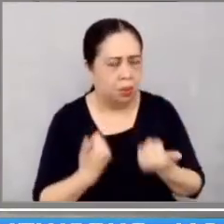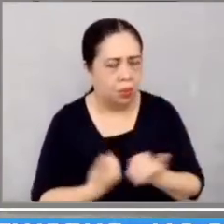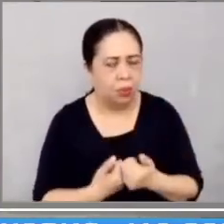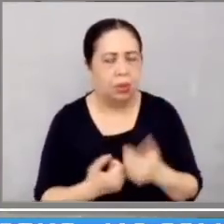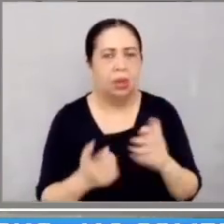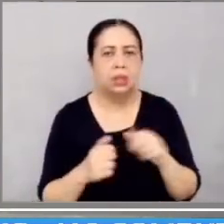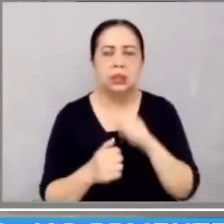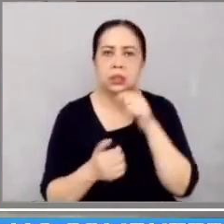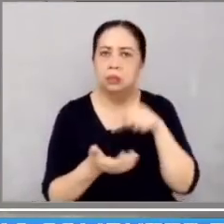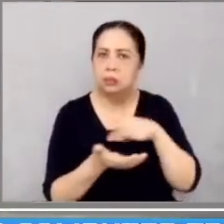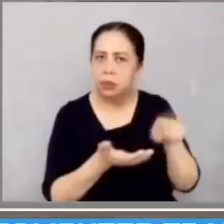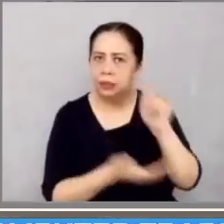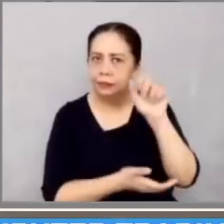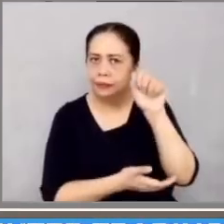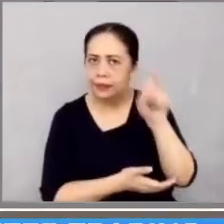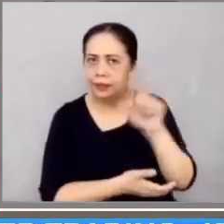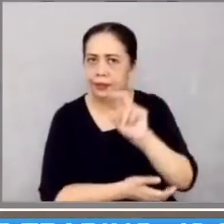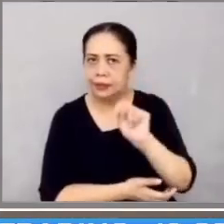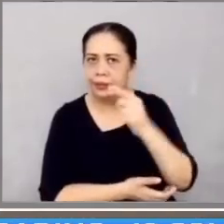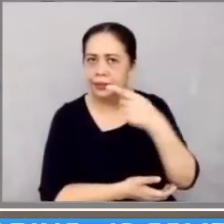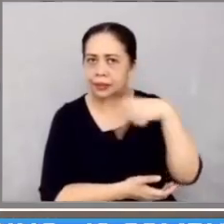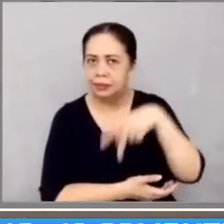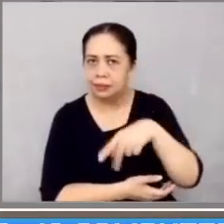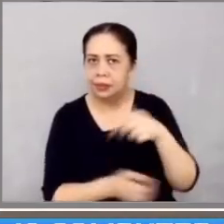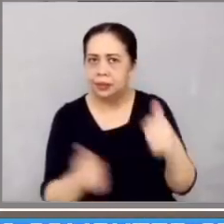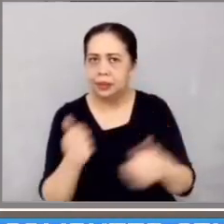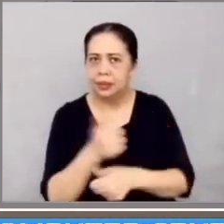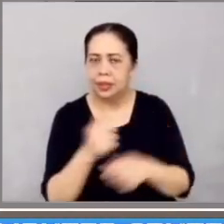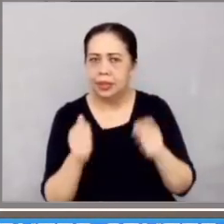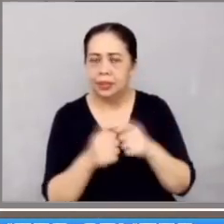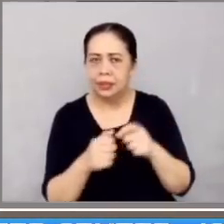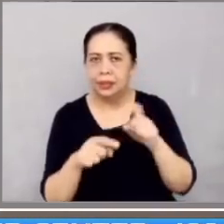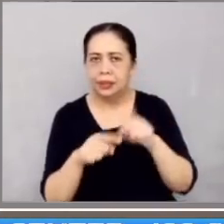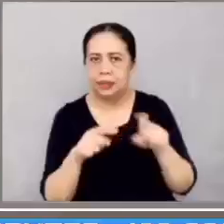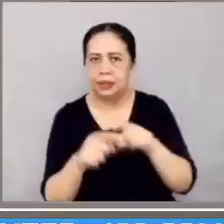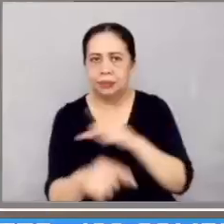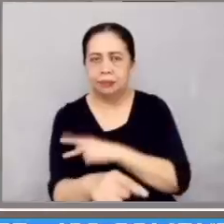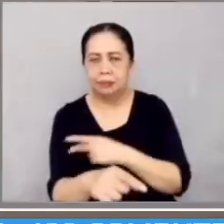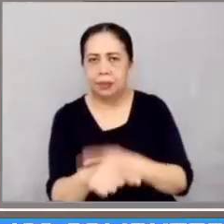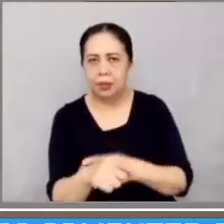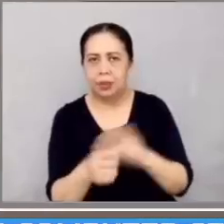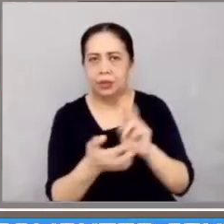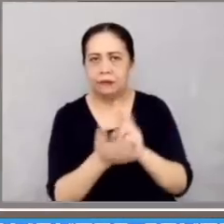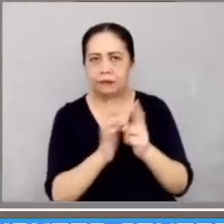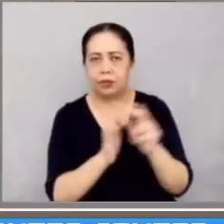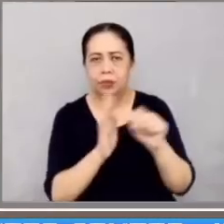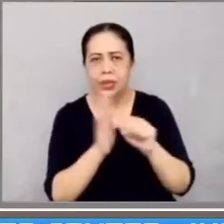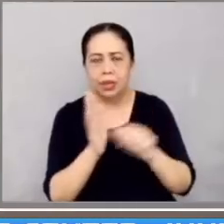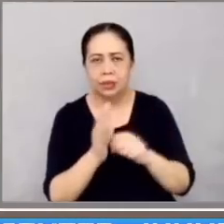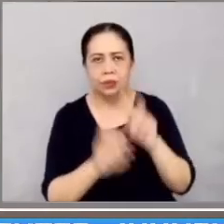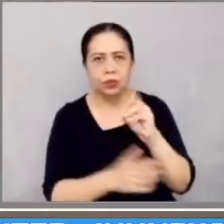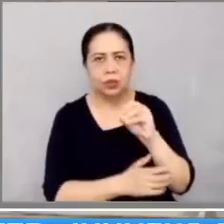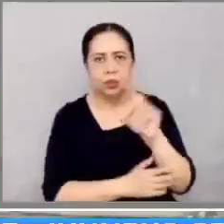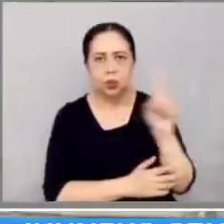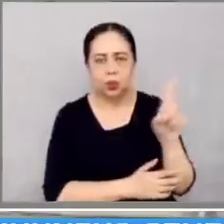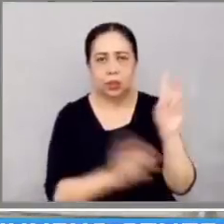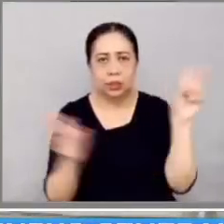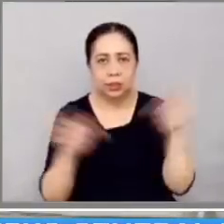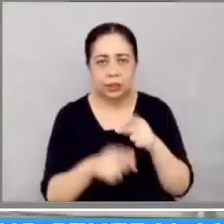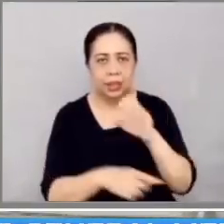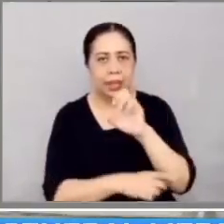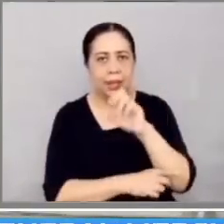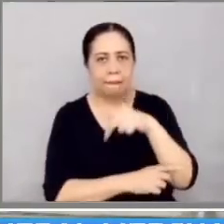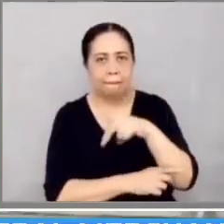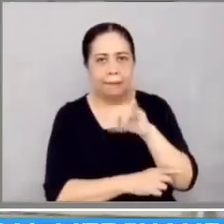ng tax ang NGCP sa ilalim ng Electric Power Industry Reform Act of 2001 o EPIRA,